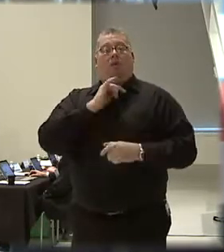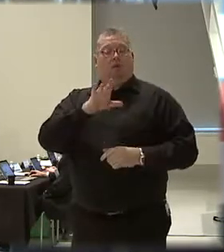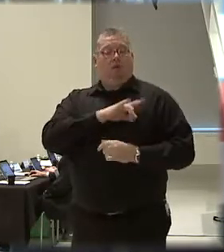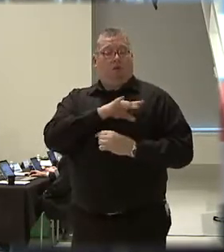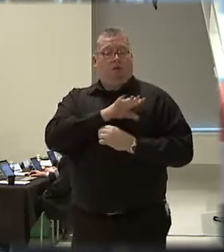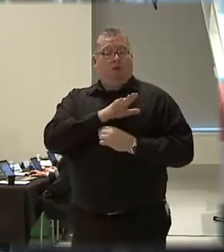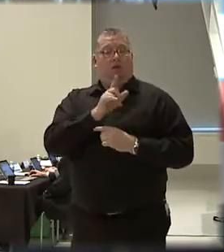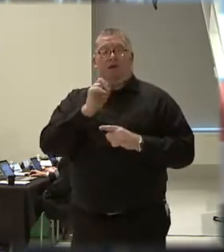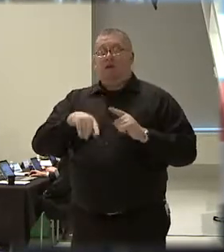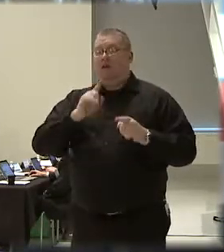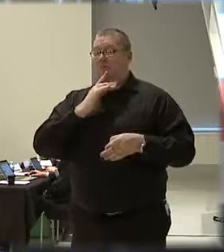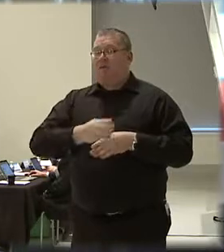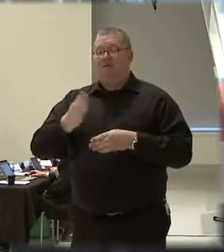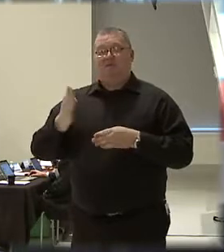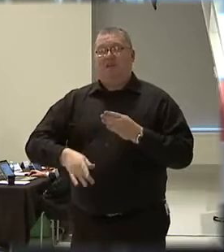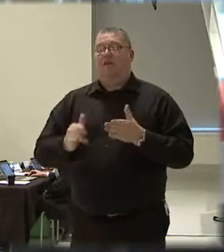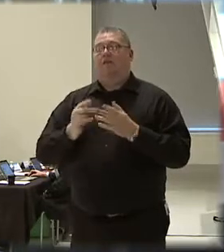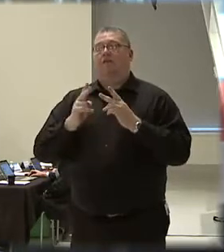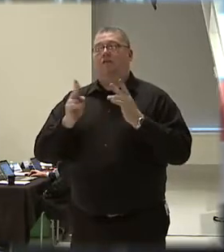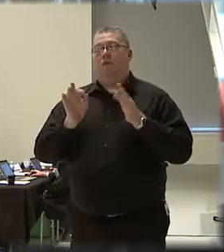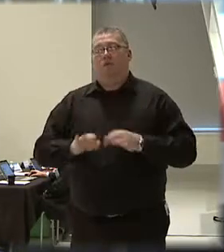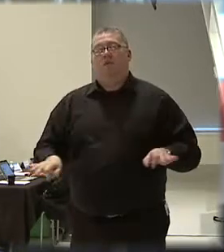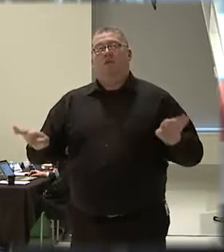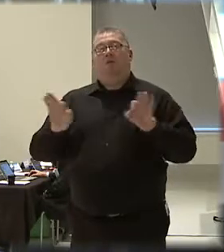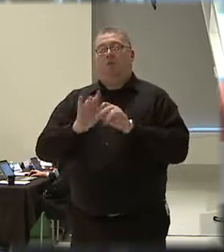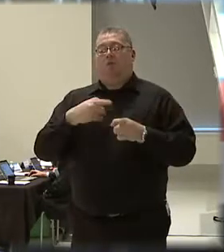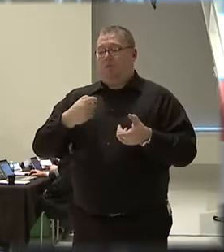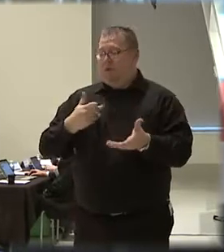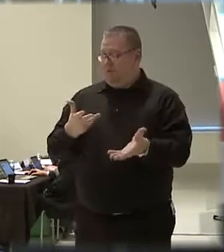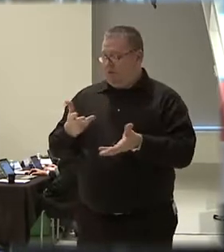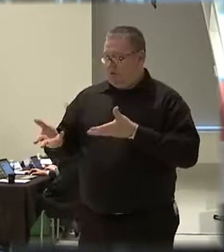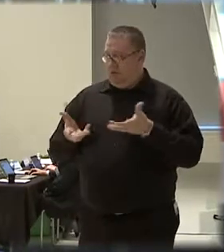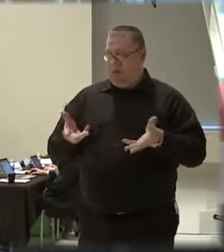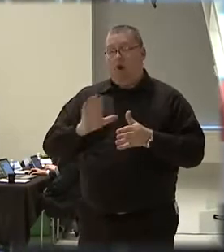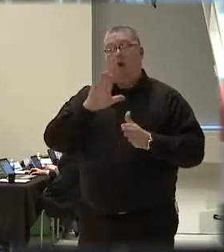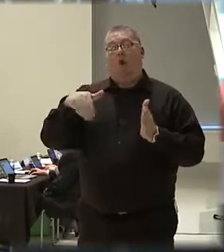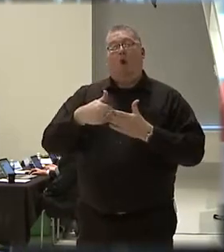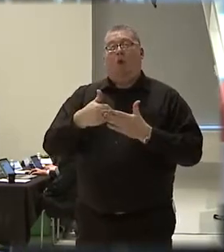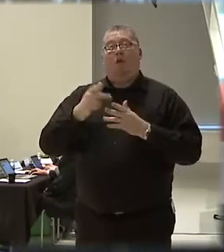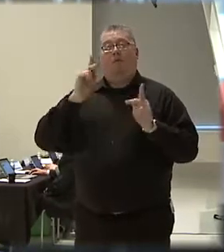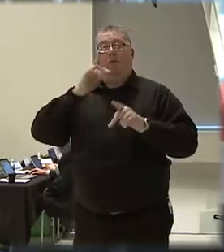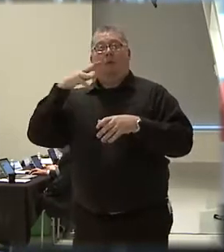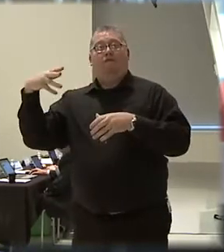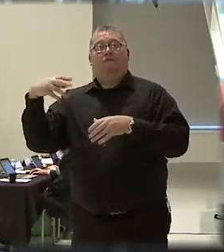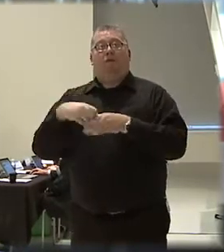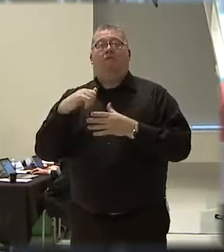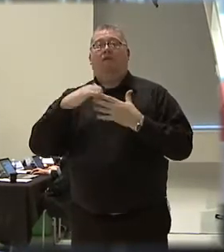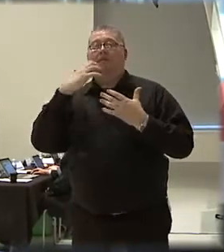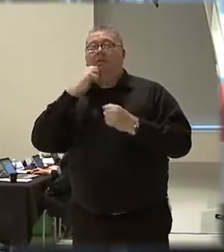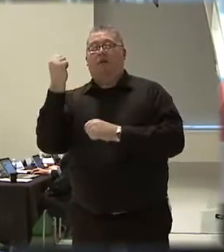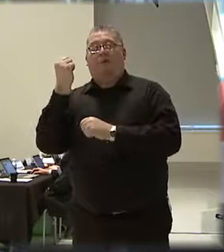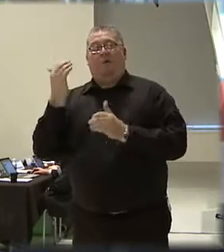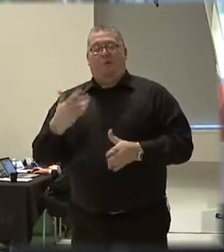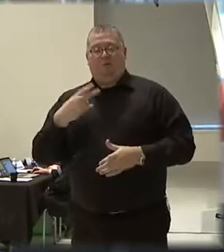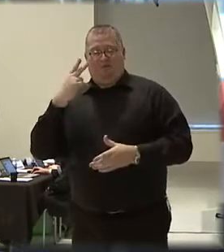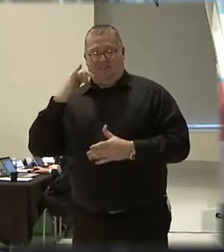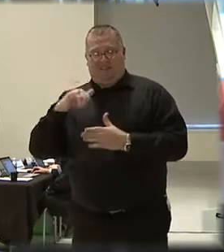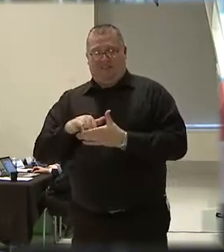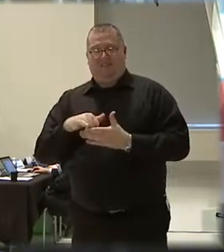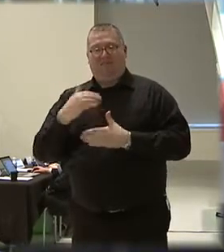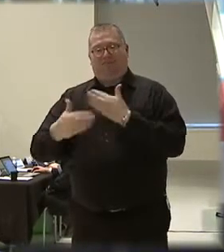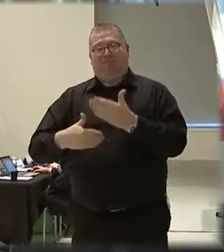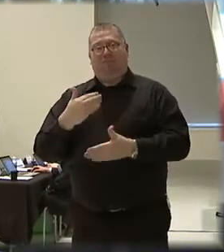done in a vacuum. It is imperative that there be dialogue between all of the stakeholders and affected parties. Current knowledge of body